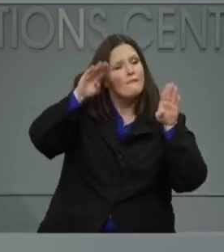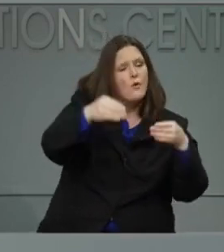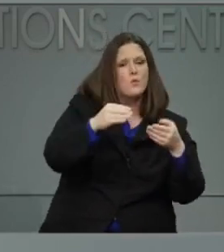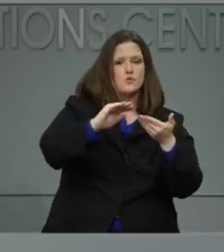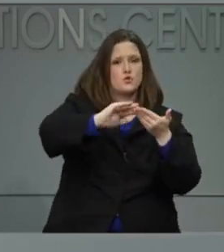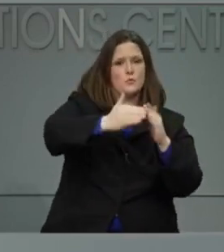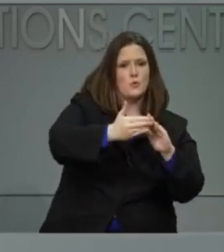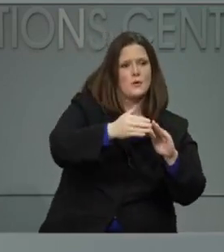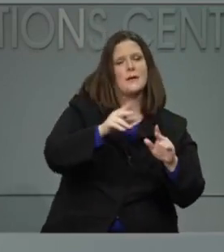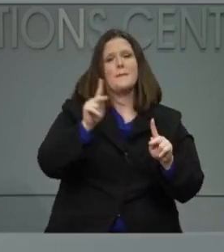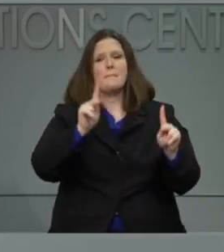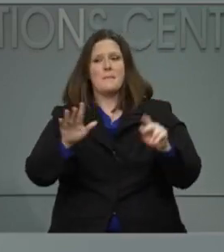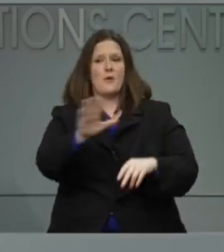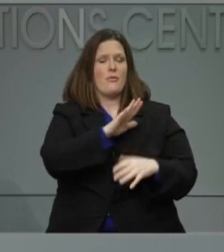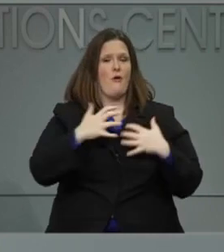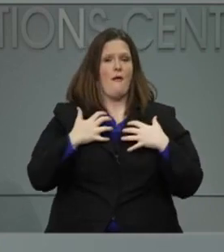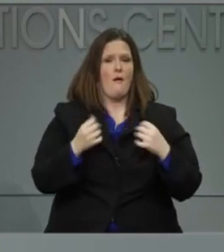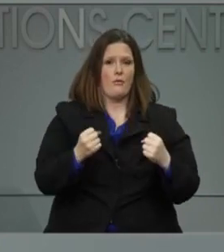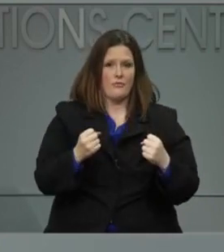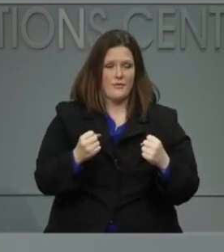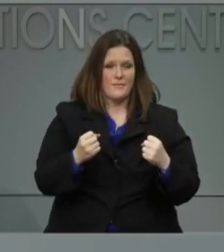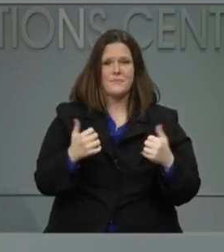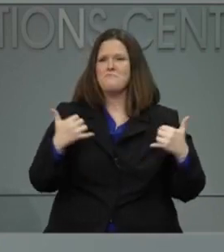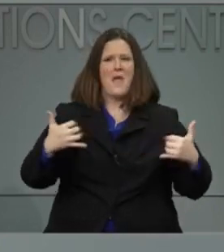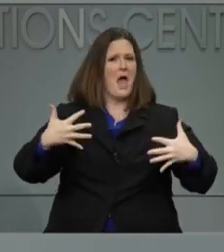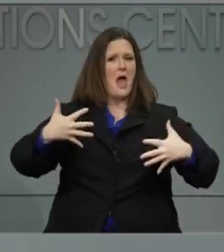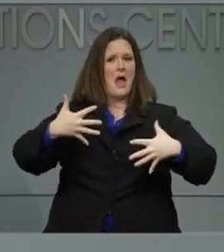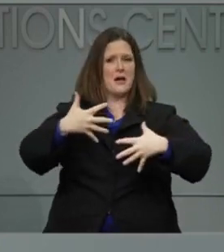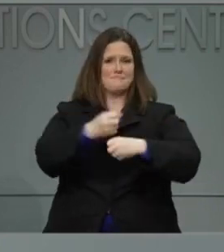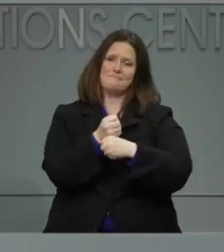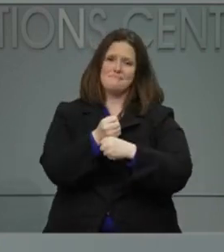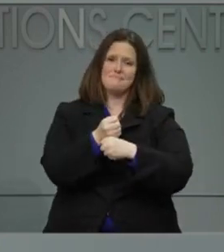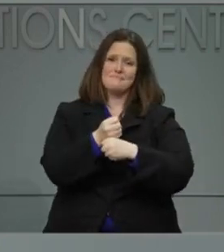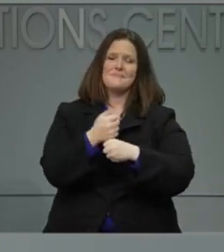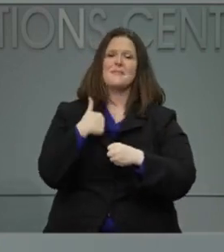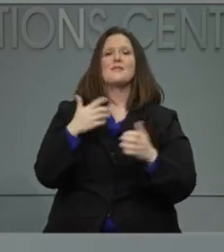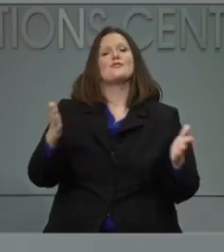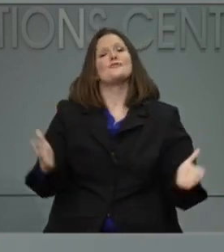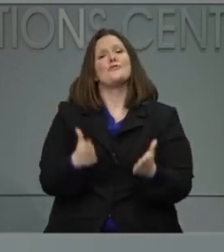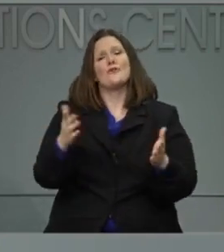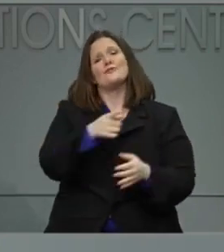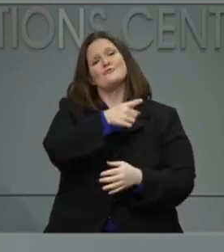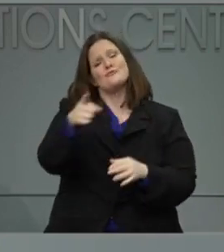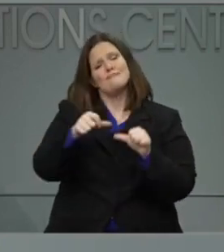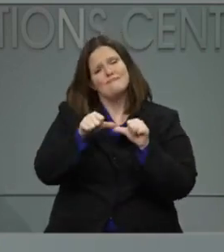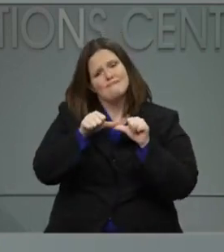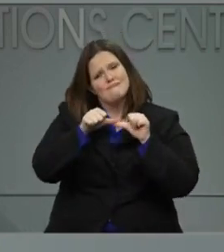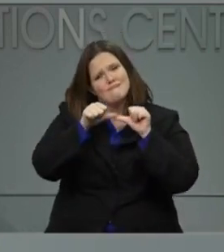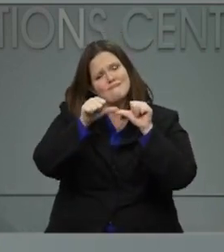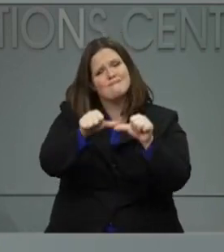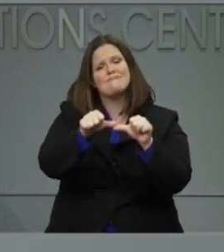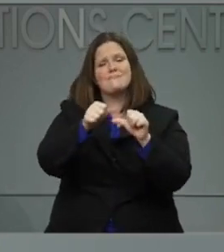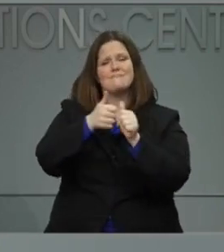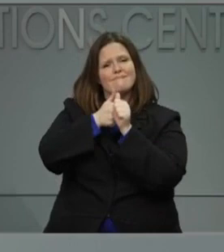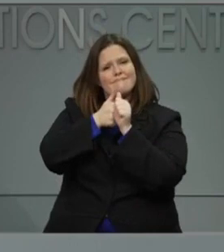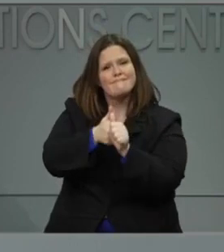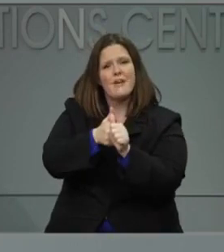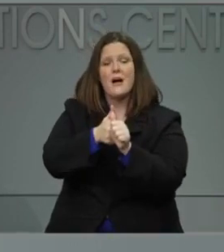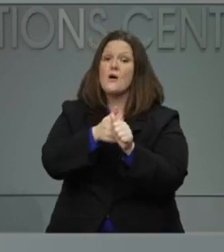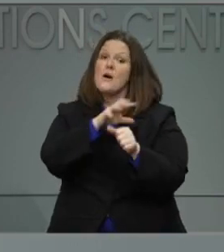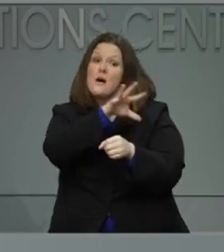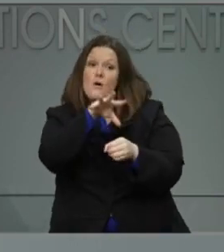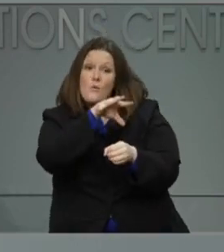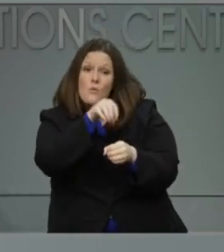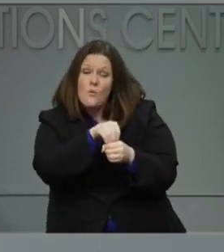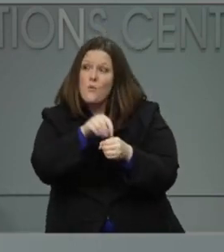their well-being. So, as I conclude today, I'm urging everyone in North Carolina, including those in